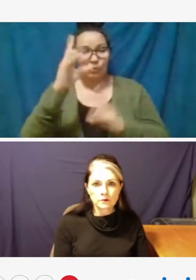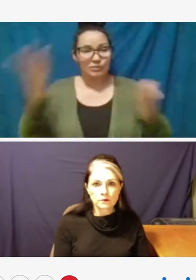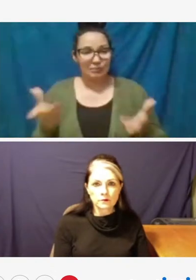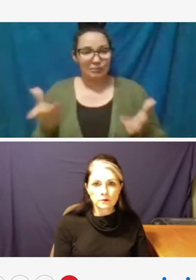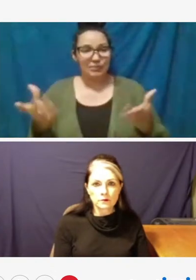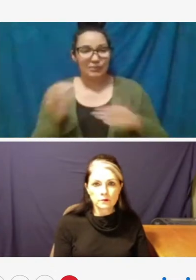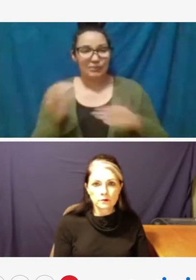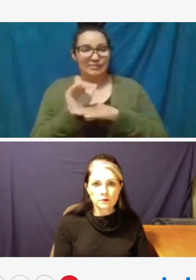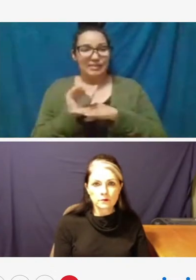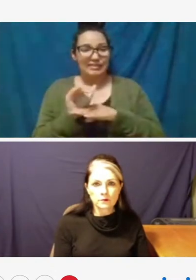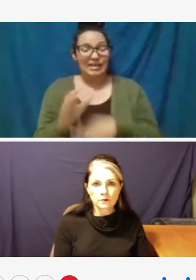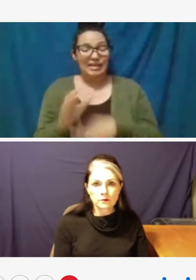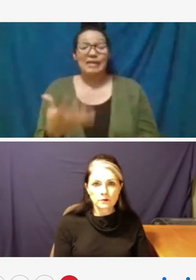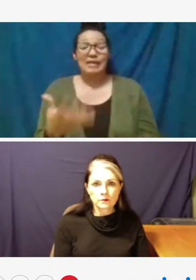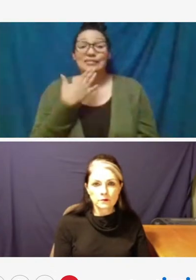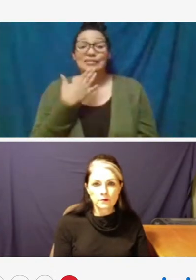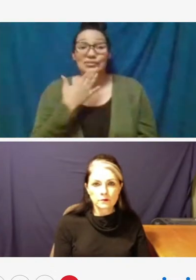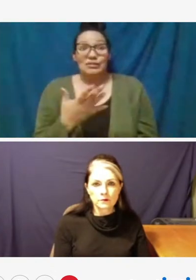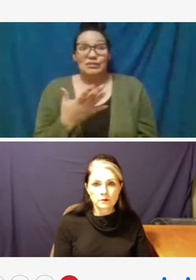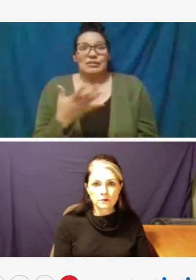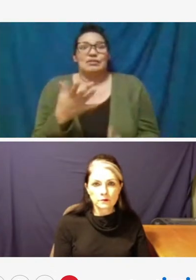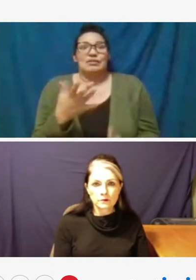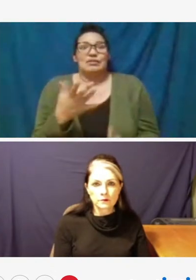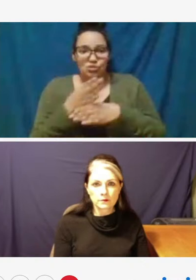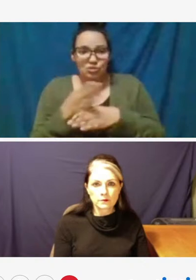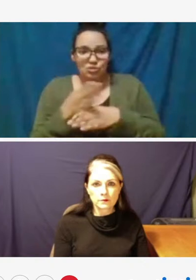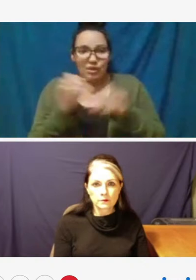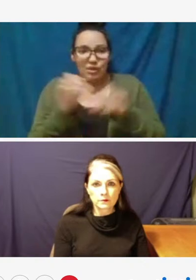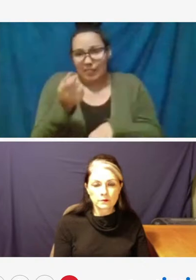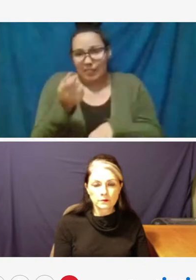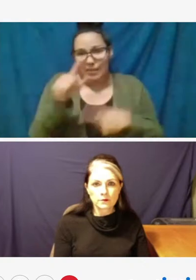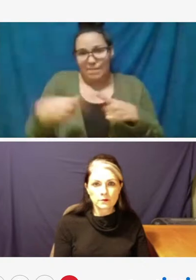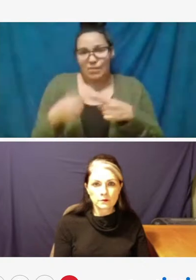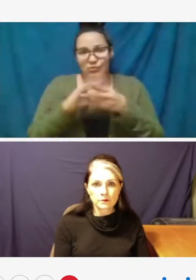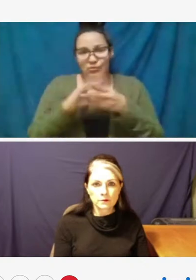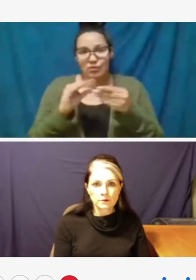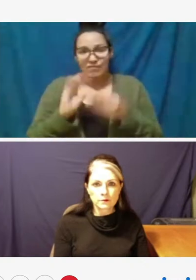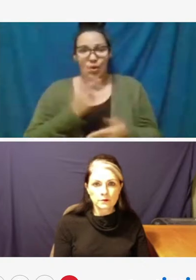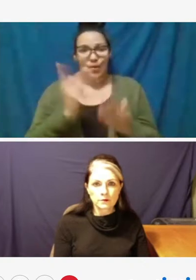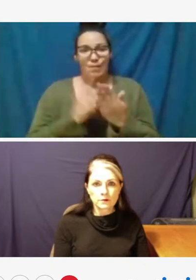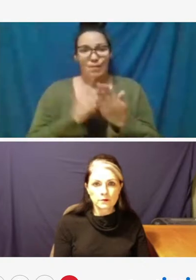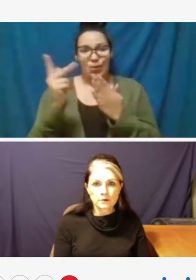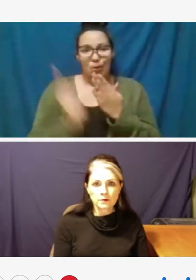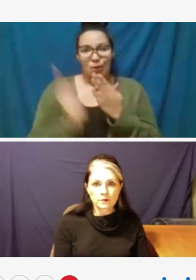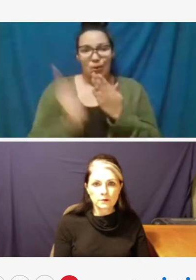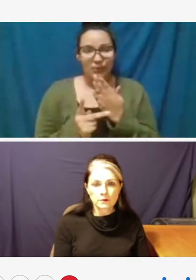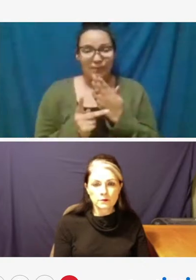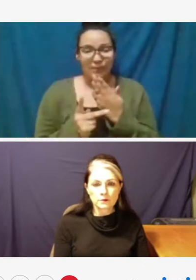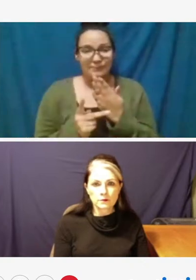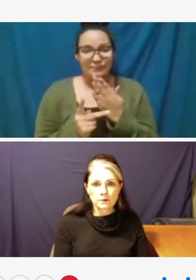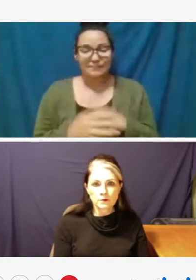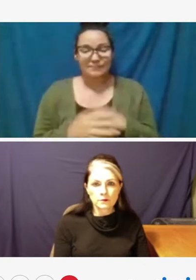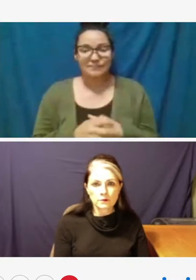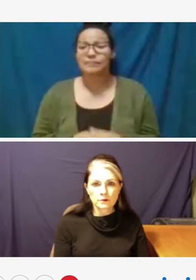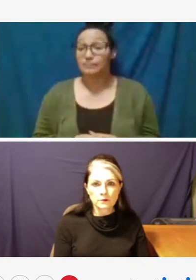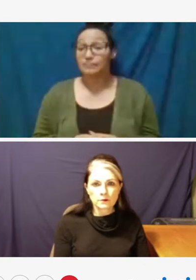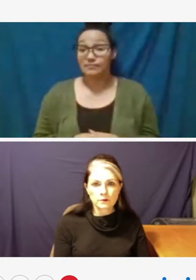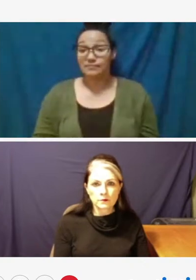sincerely grateful just to be able to share a little bit about the story of our program of of our comprehensive mental health program with you